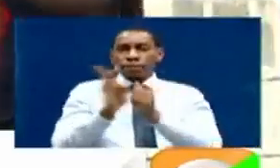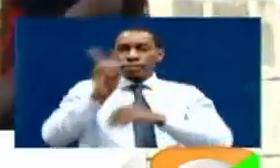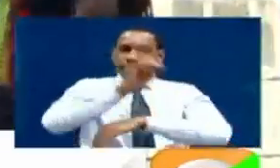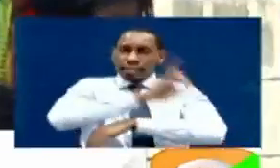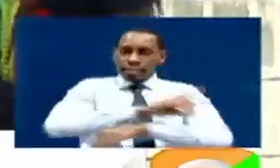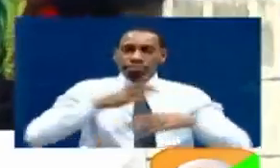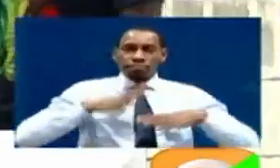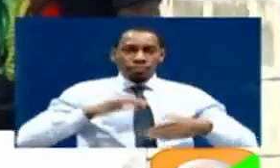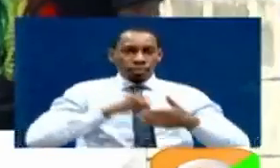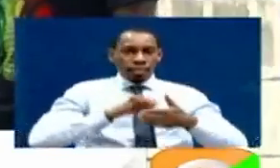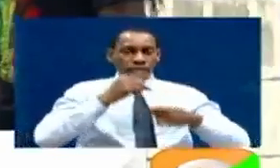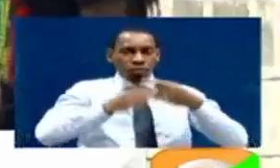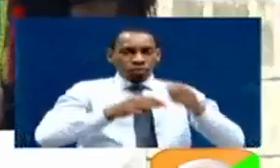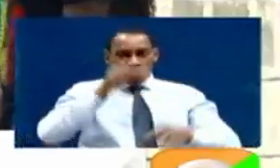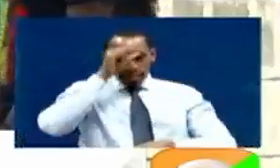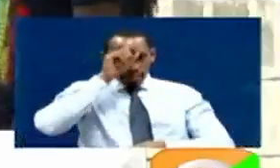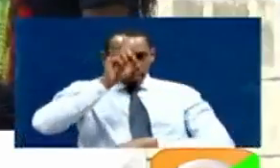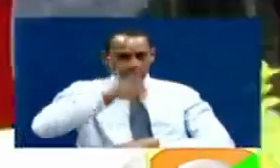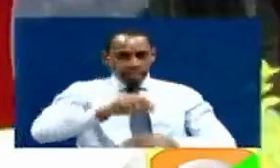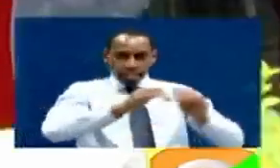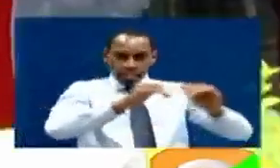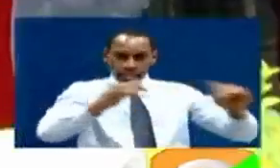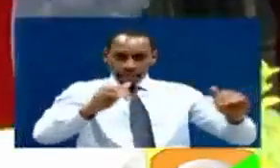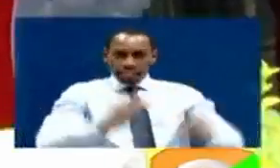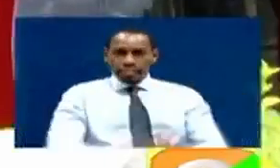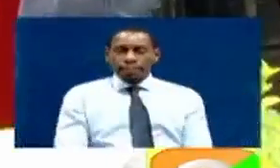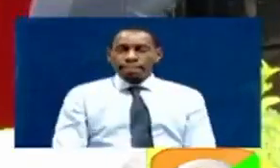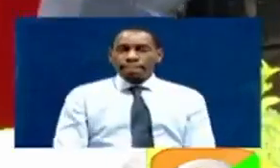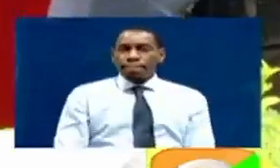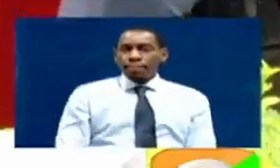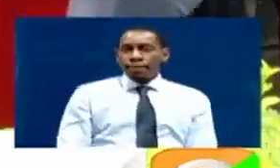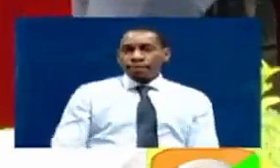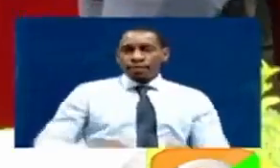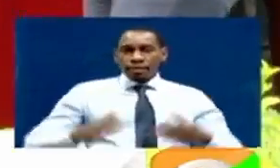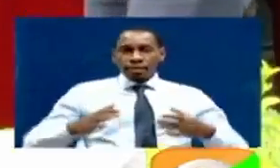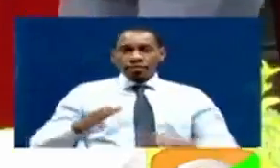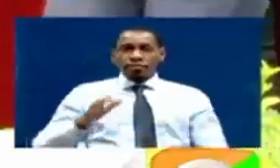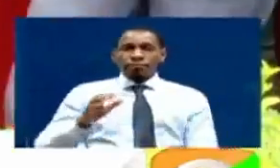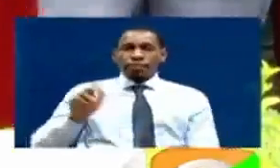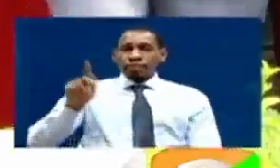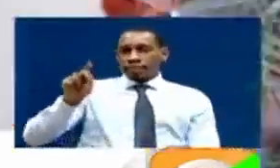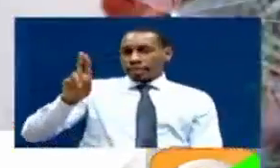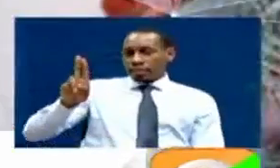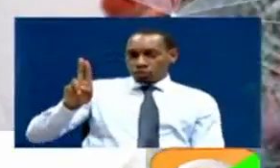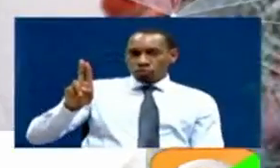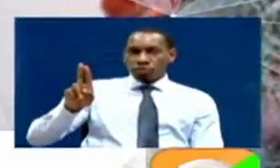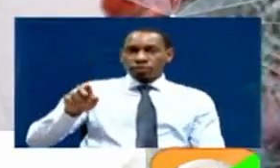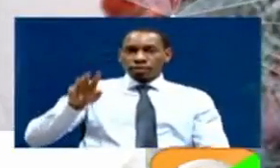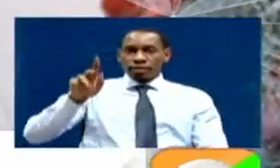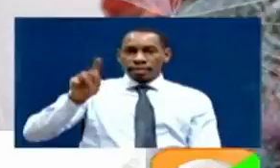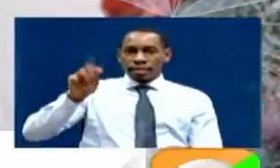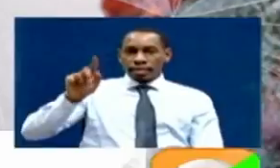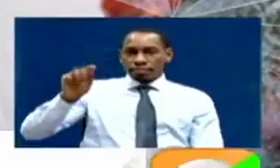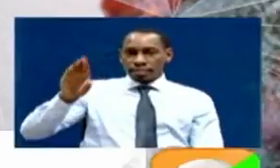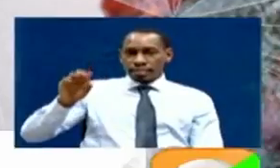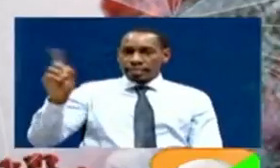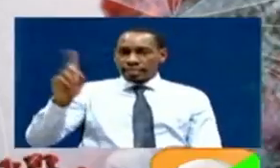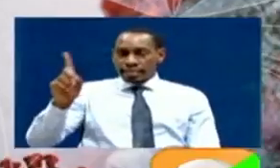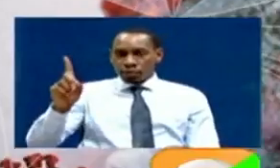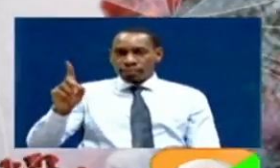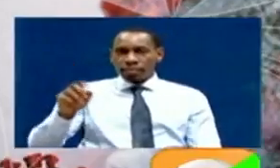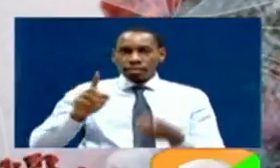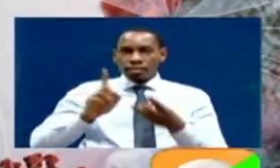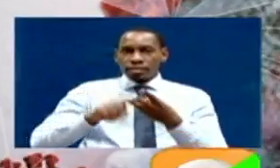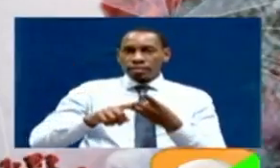days for those under the government's mandatory quarantine. Those in Kenyatta University, KMTC Hostels of Nairobi, Kano